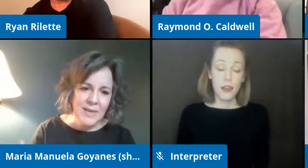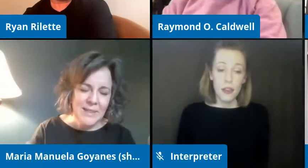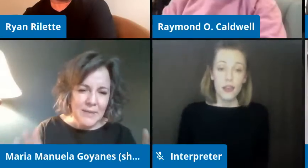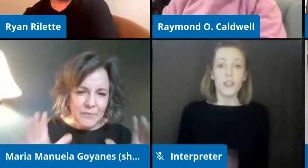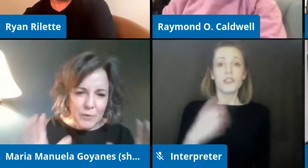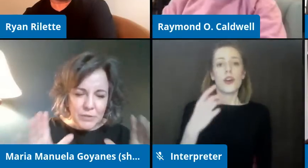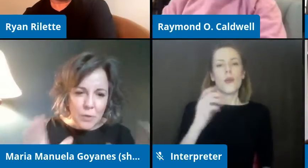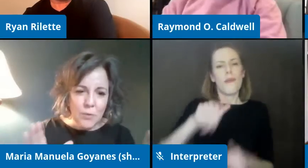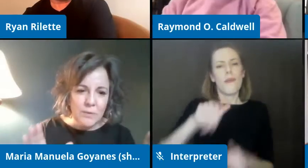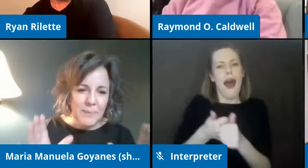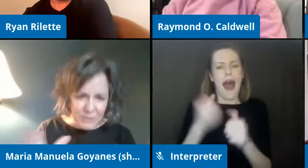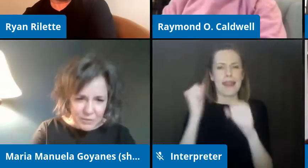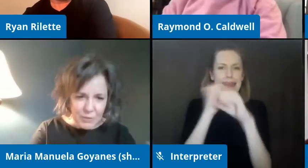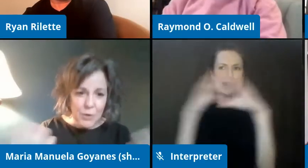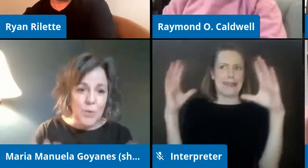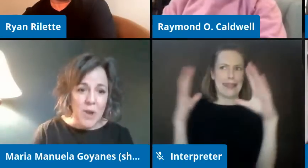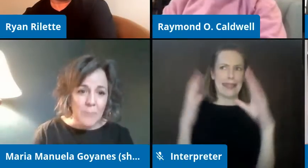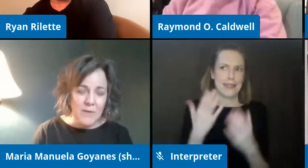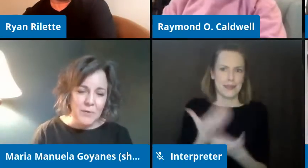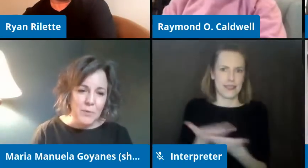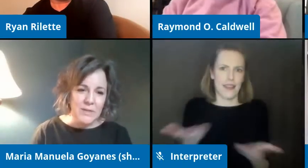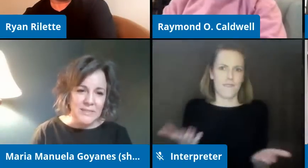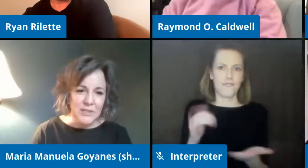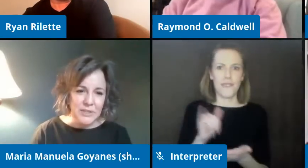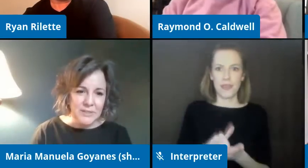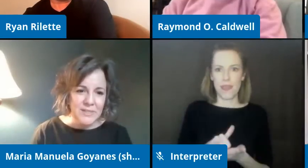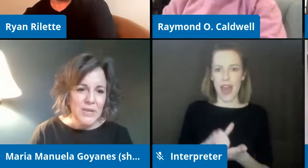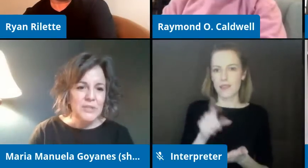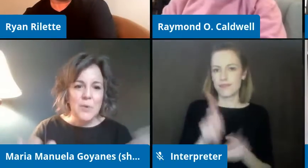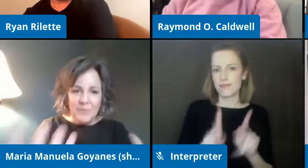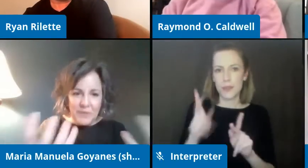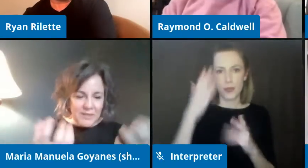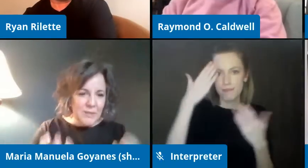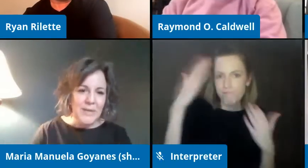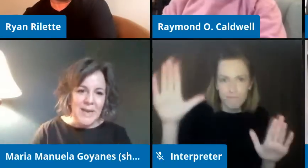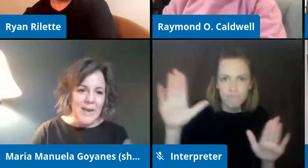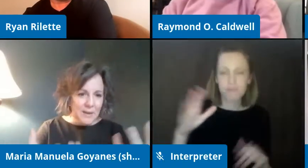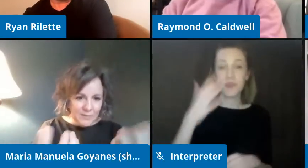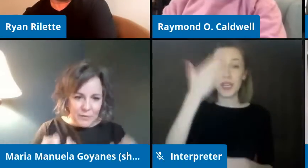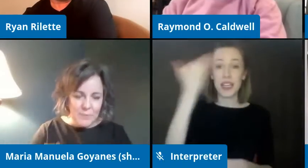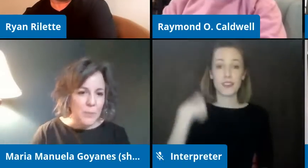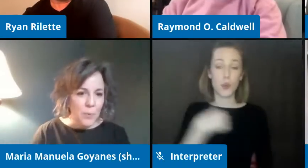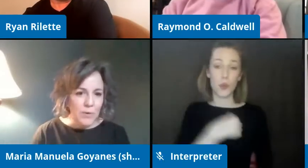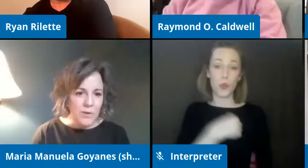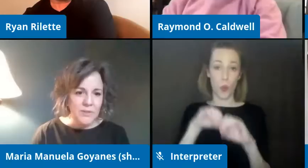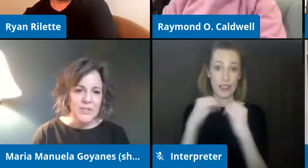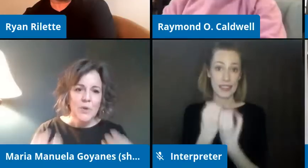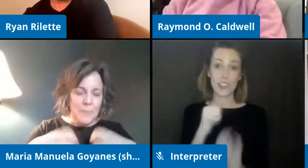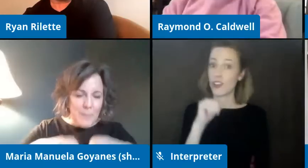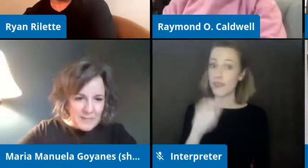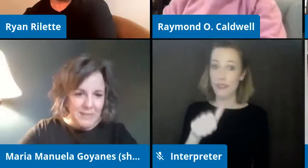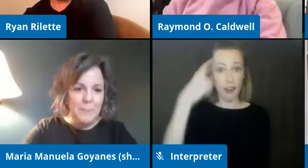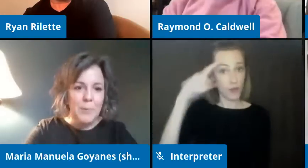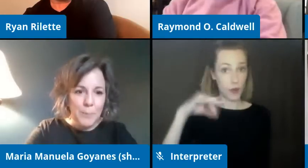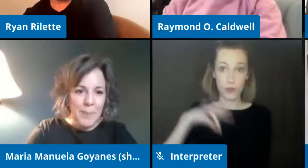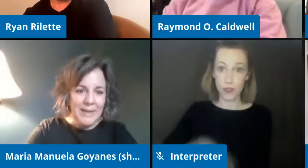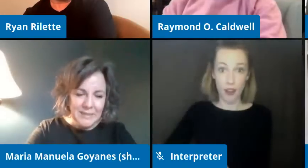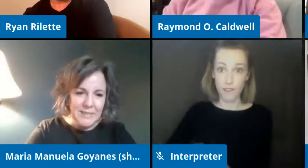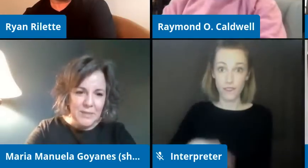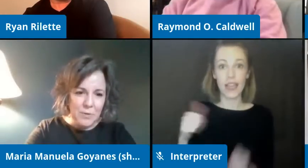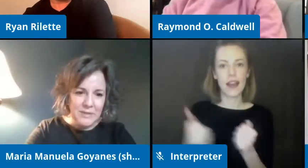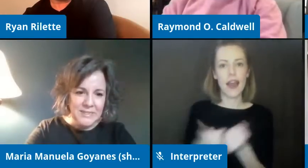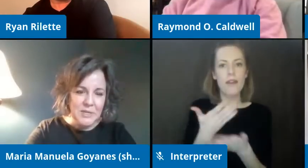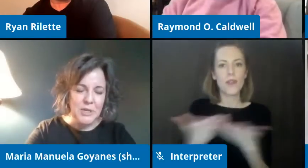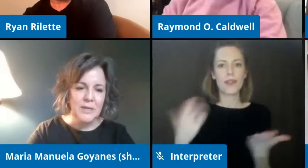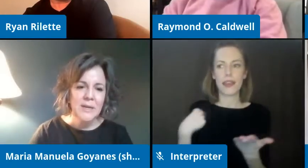stuff that folks don't, because, you know, we're nonprofit organizations. So everything that we get and from supporters, we basically put back